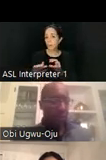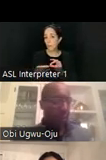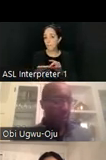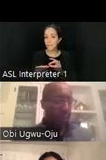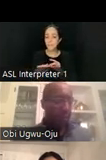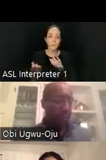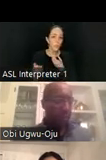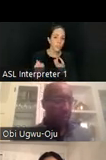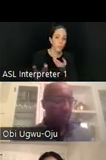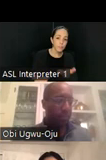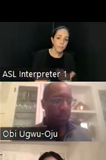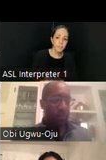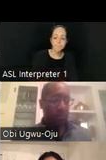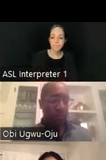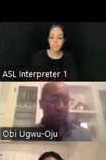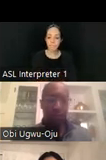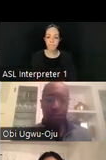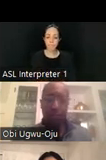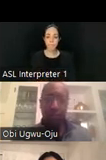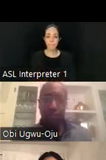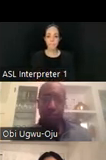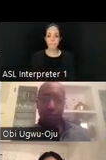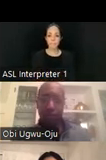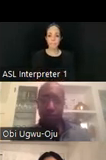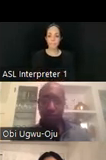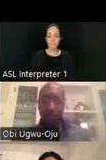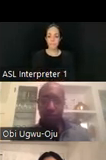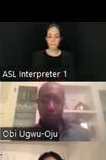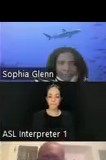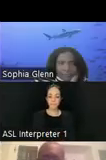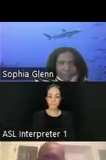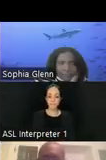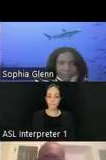questions that we'd like to add at this time?